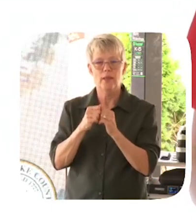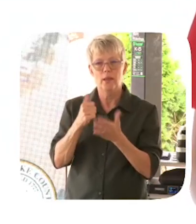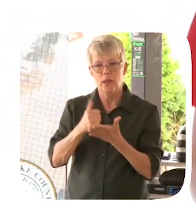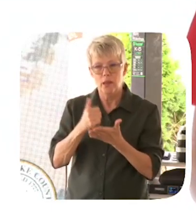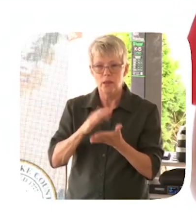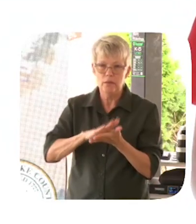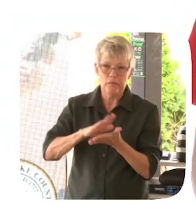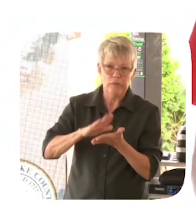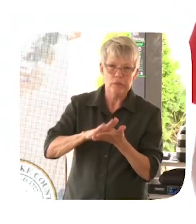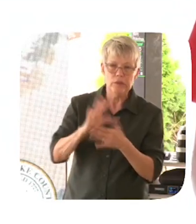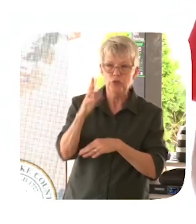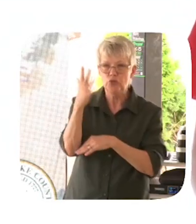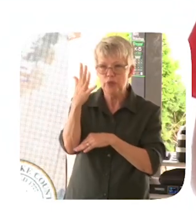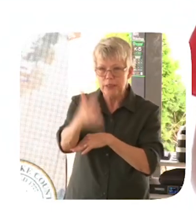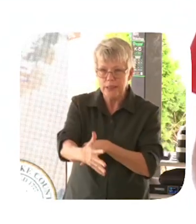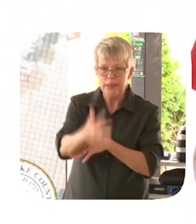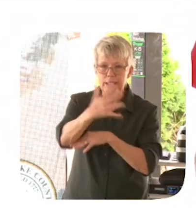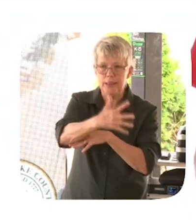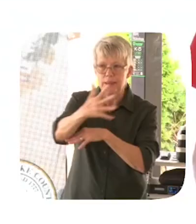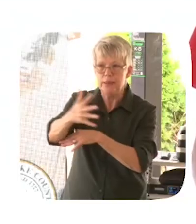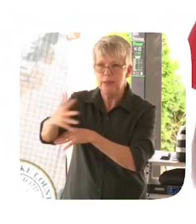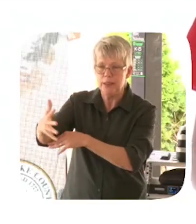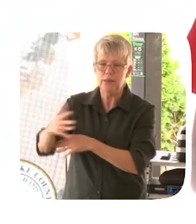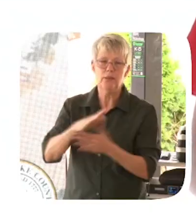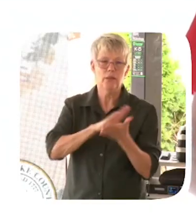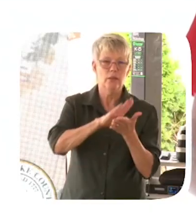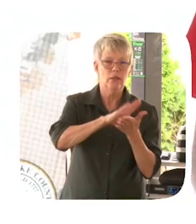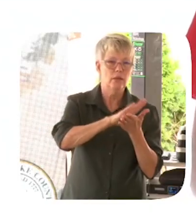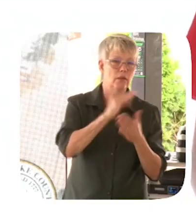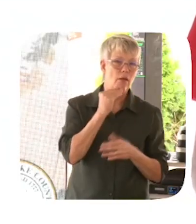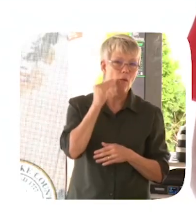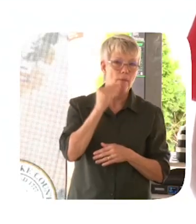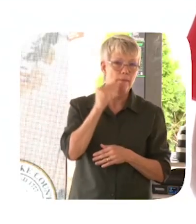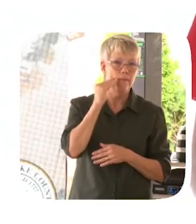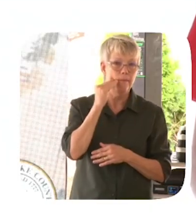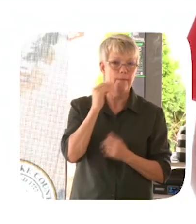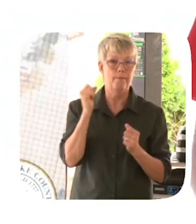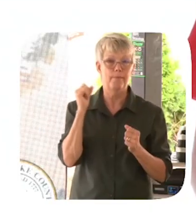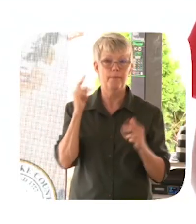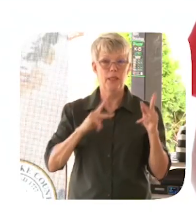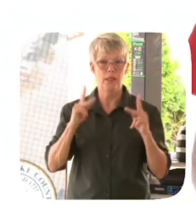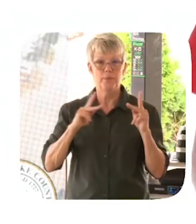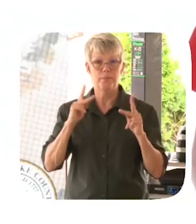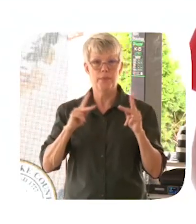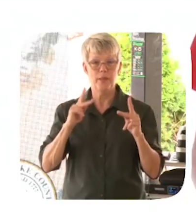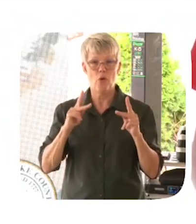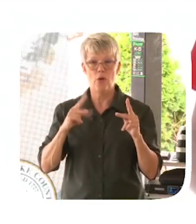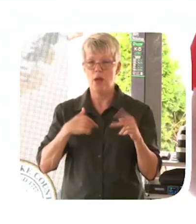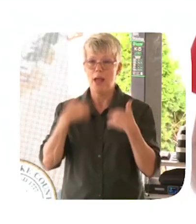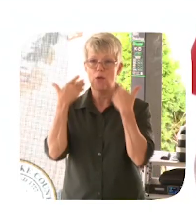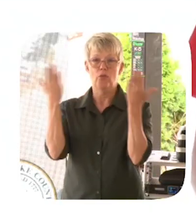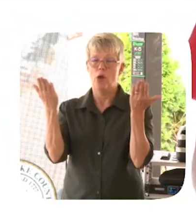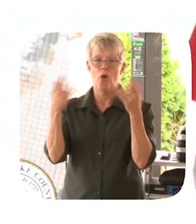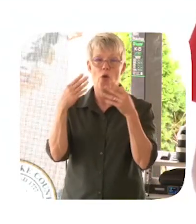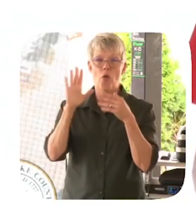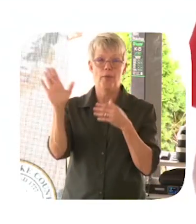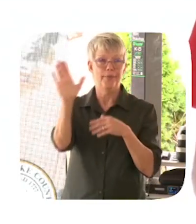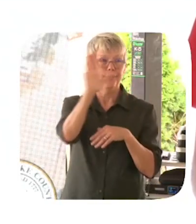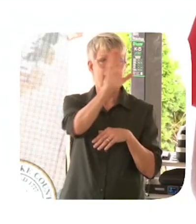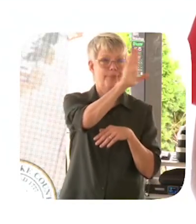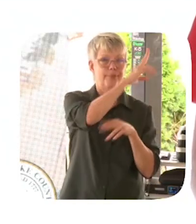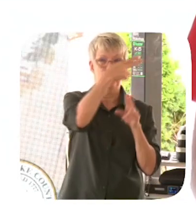helping clean out homes and sort through what remained. Many of these people are whose names that I know I don't even know still to this